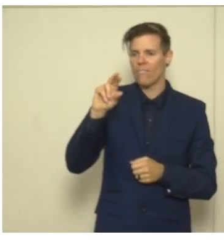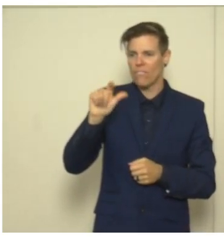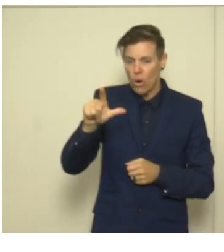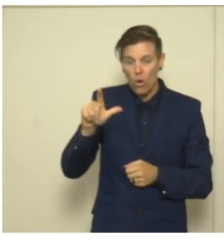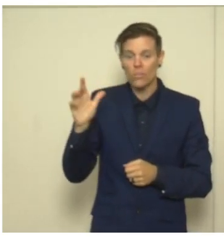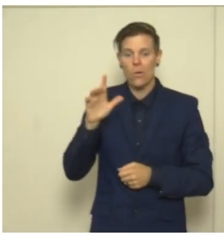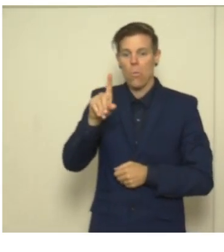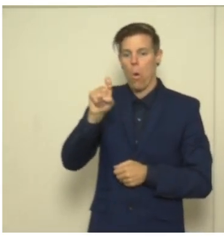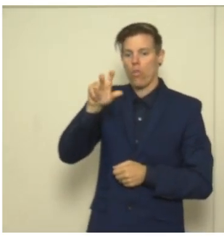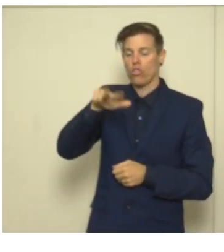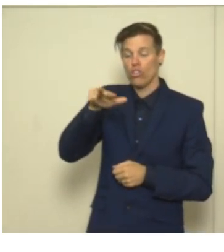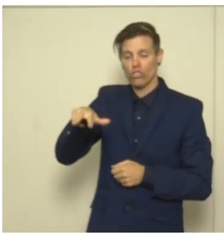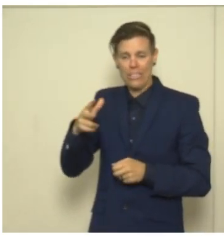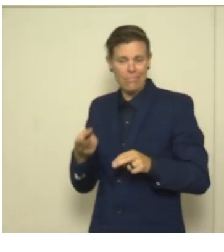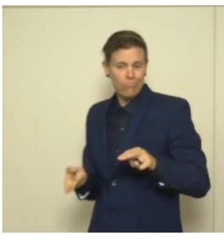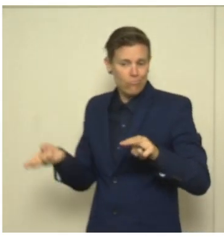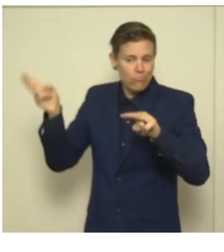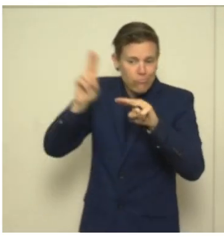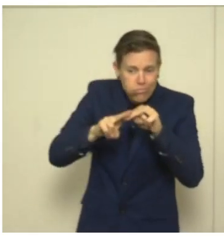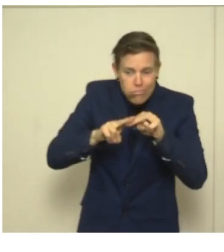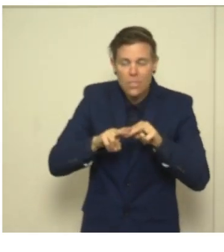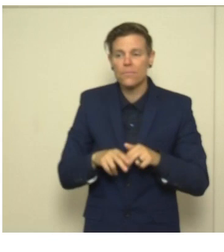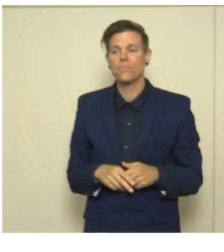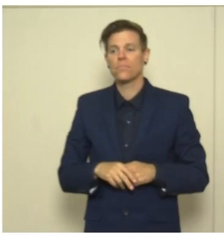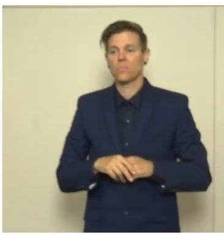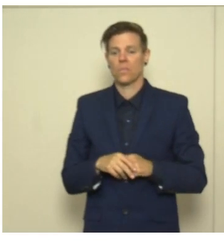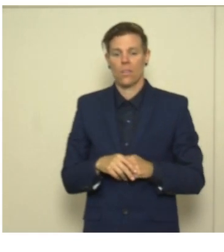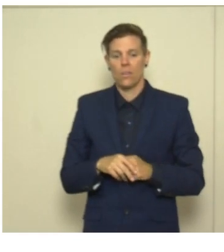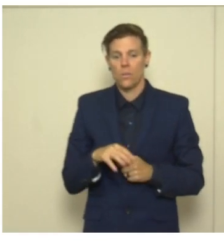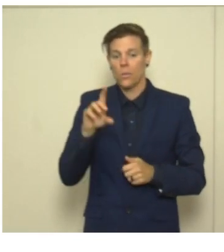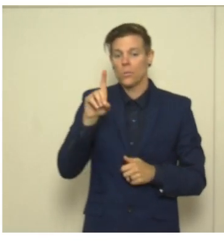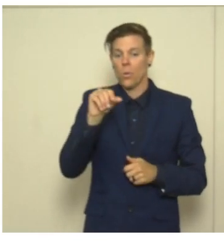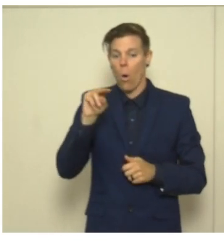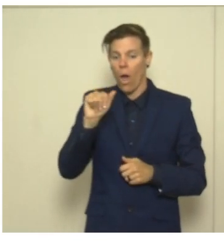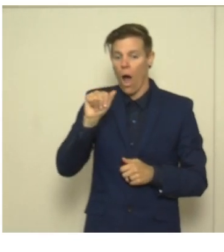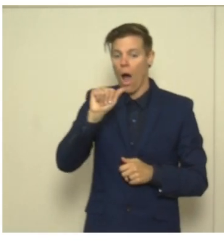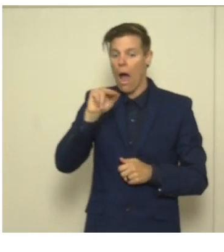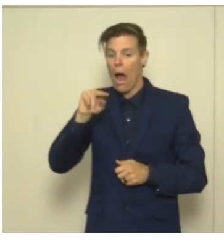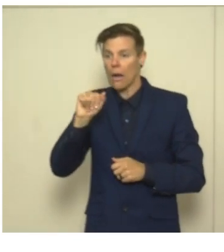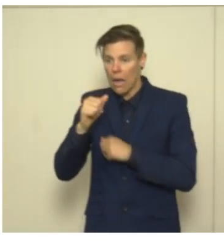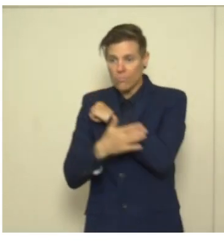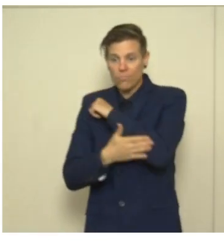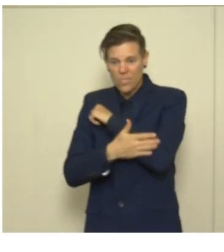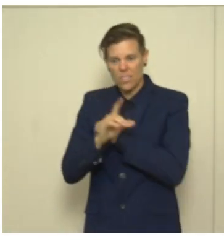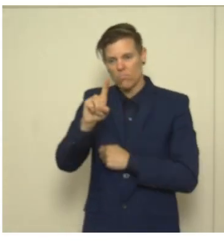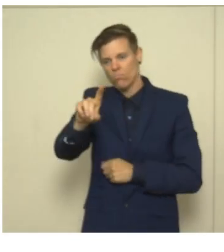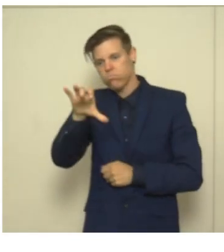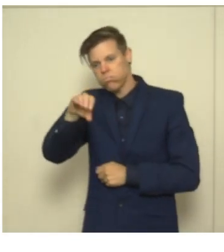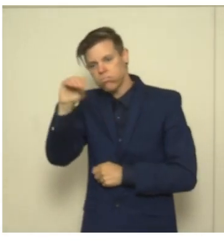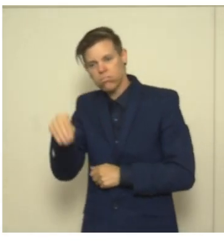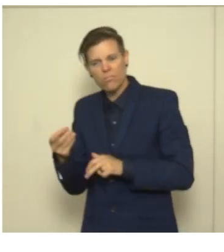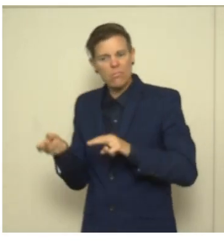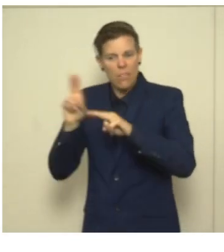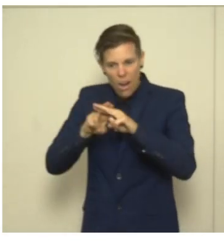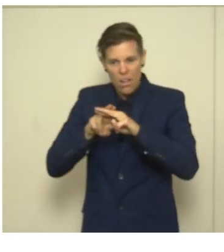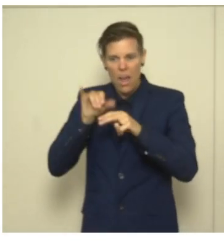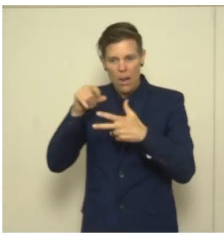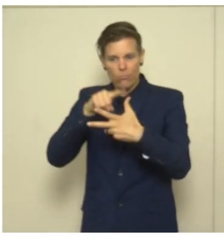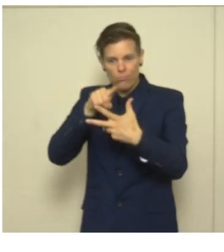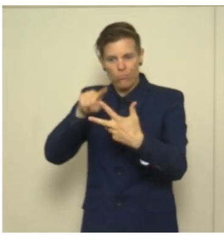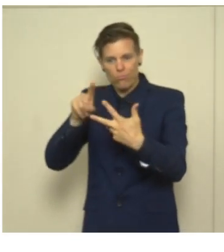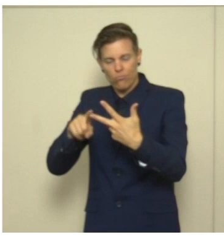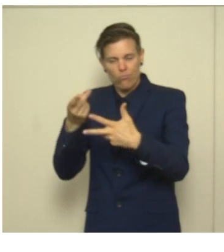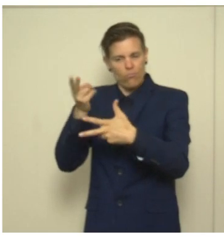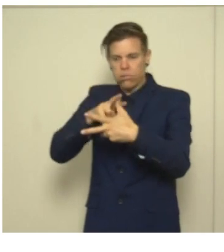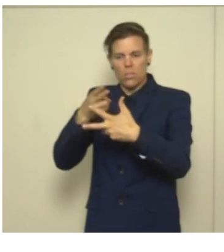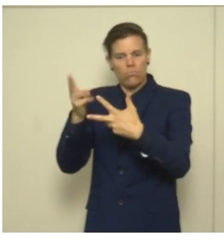100% increase. These are indicators that we are headed in the wrong direction. I'm going to